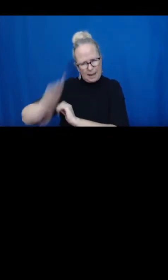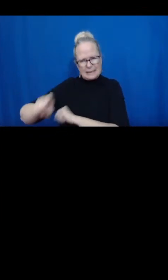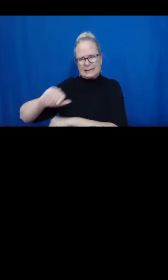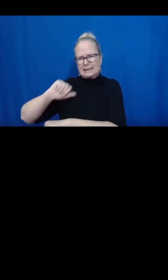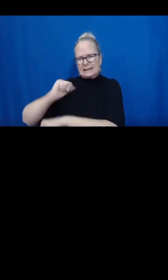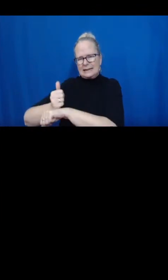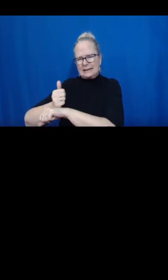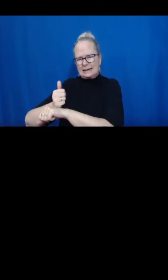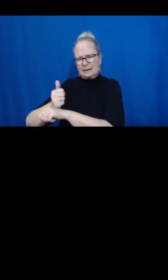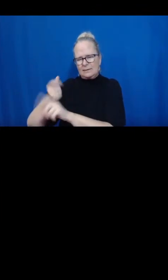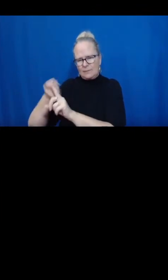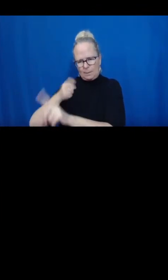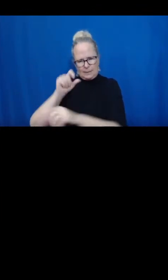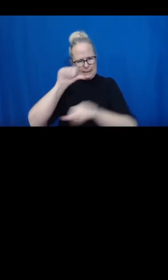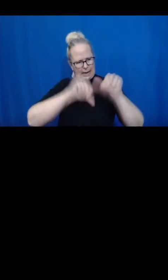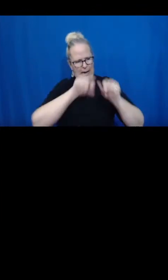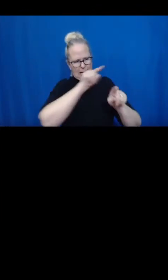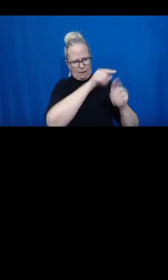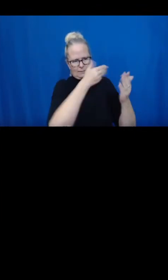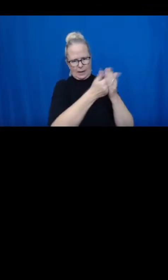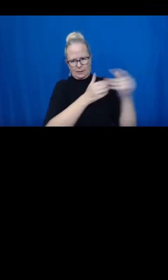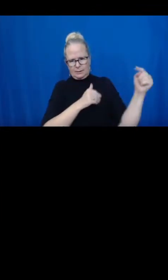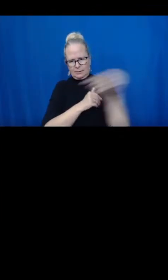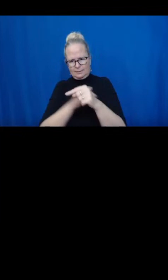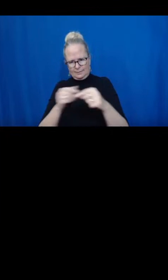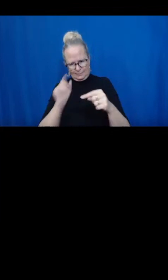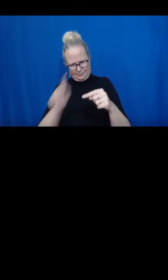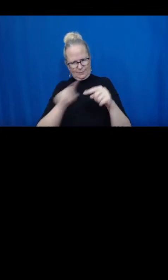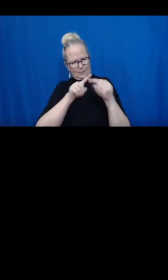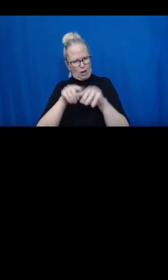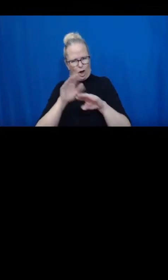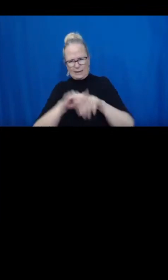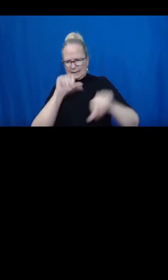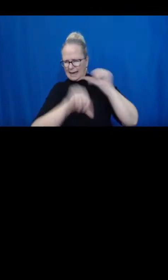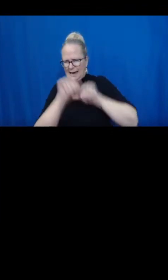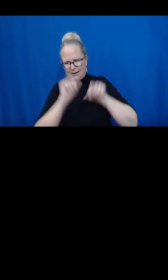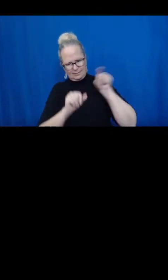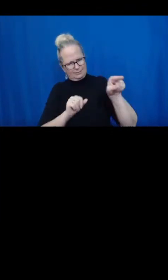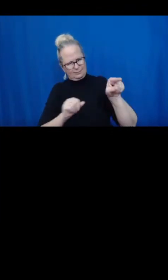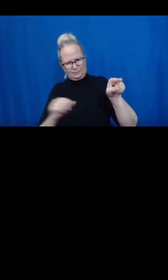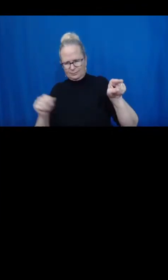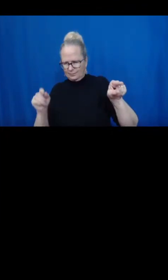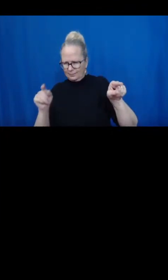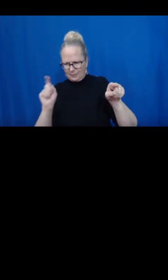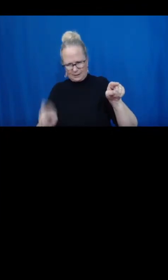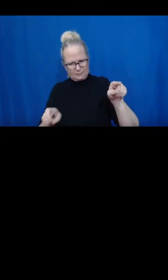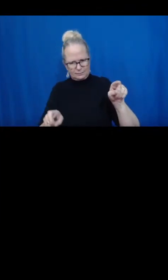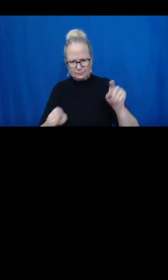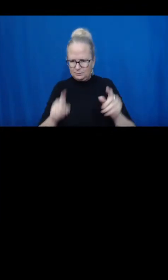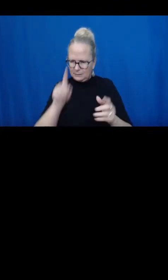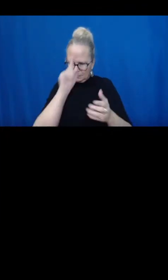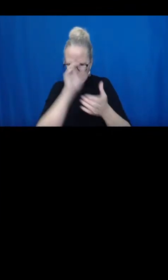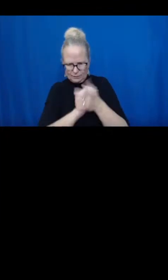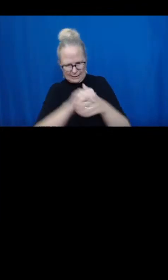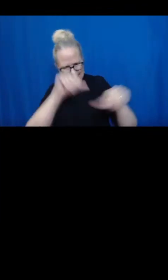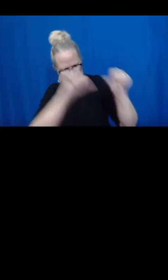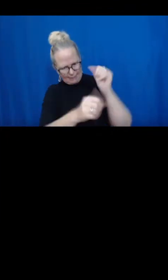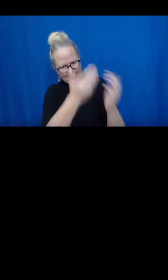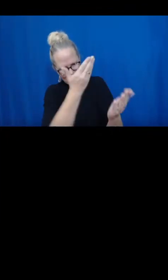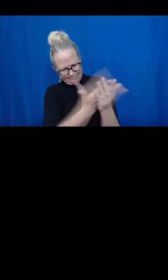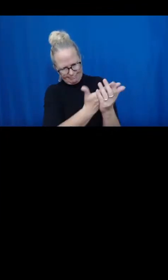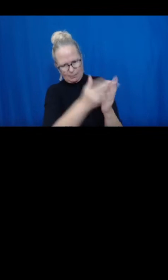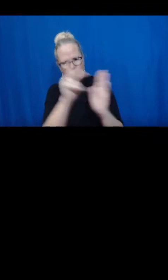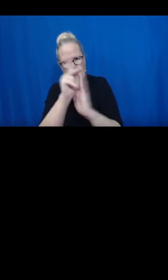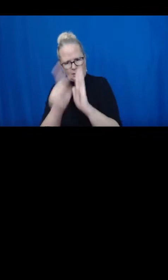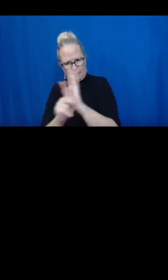and work around the science to inform policy. So thank you for remembering that, because the input of a forum like